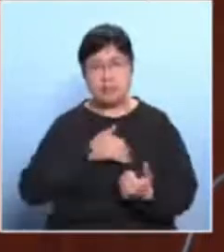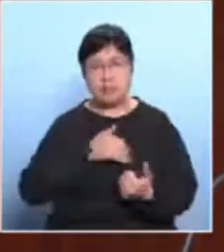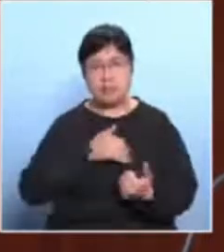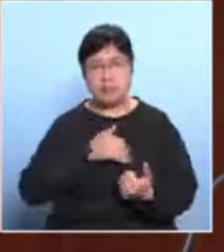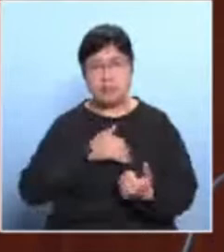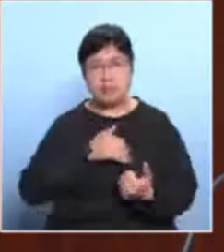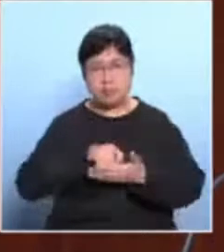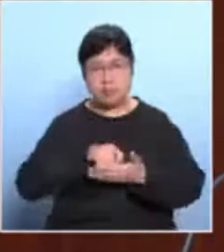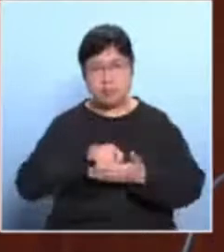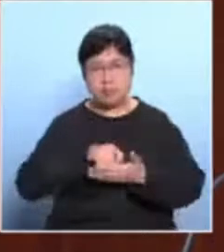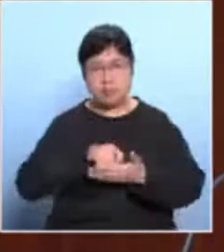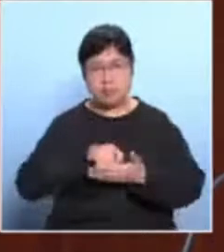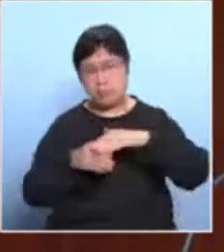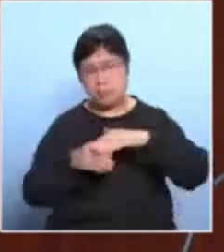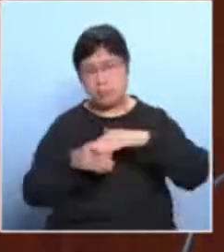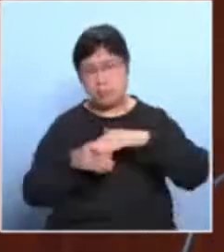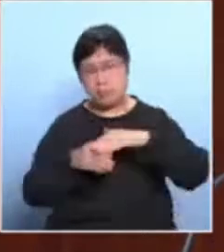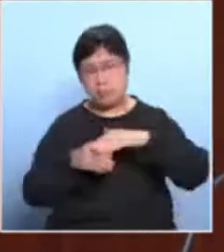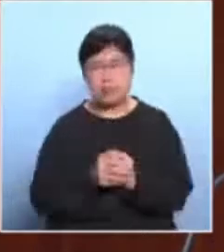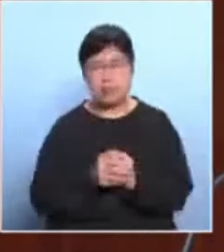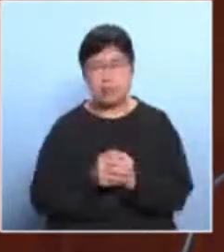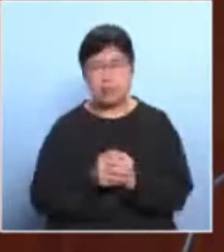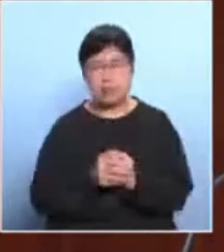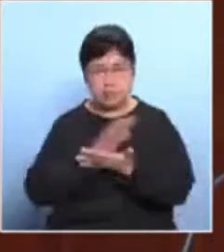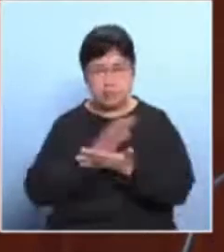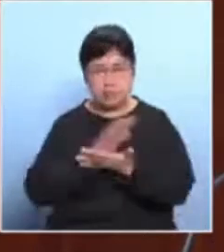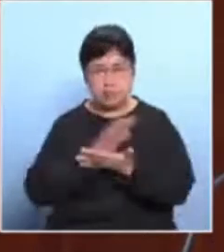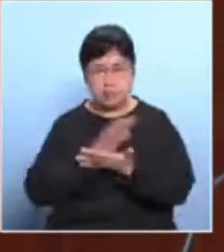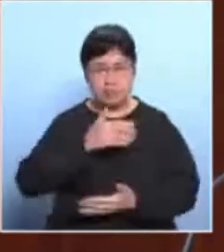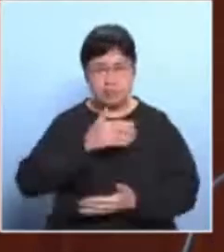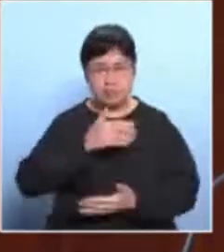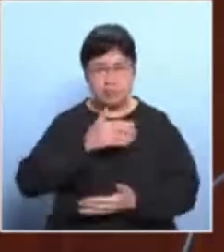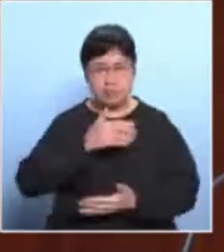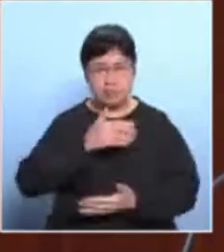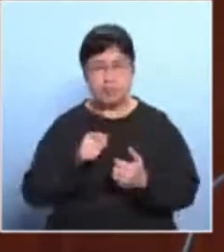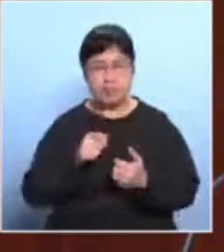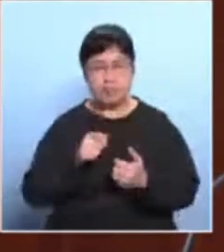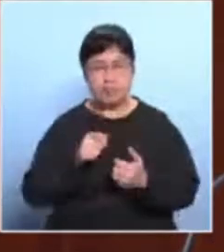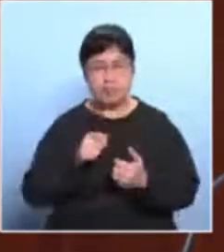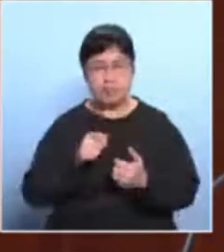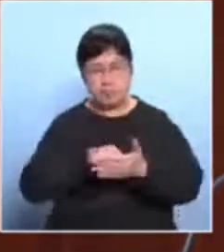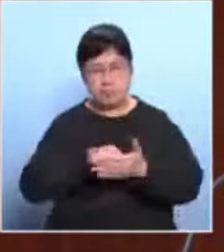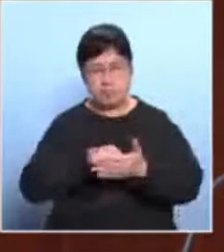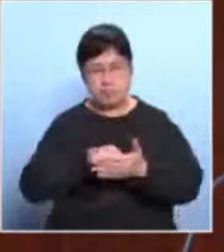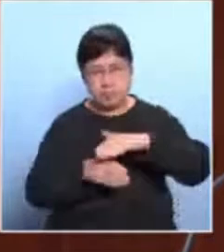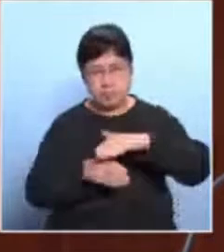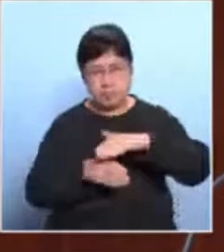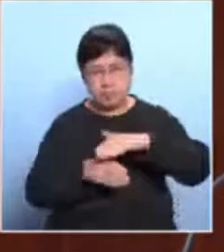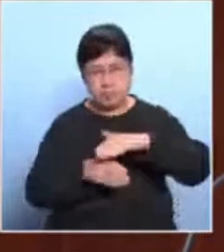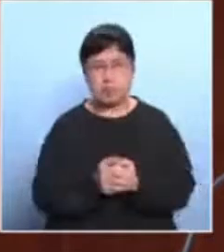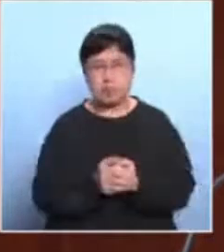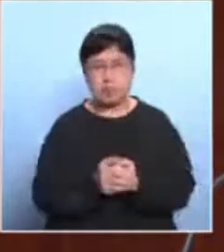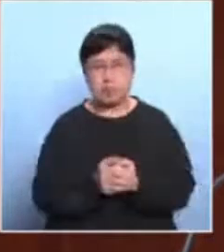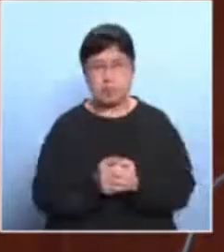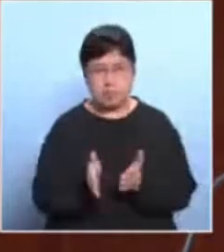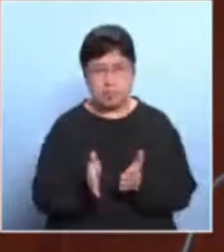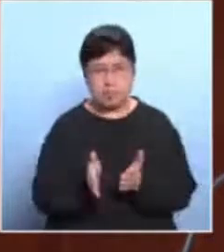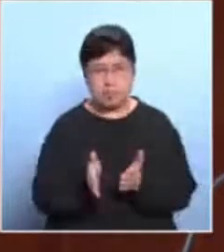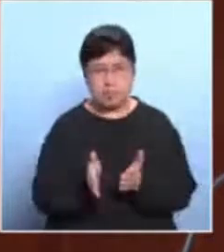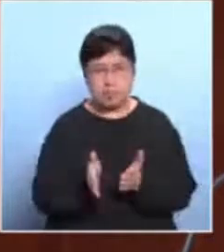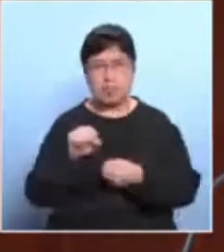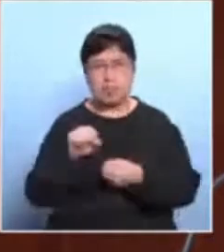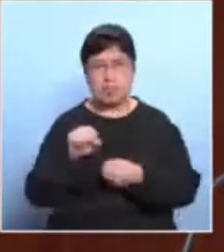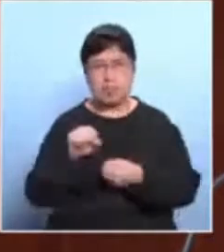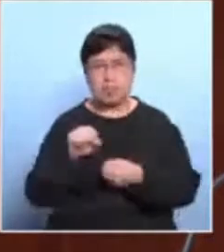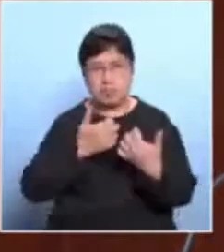A preparatory office will be set up to study the potential restructuring and strengthening of the current regulatory and